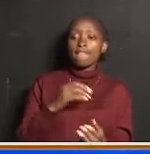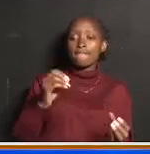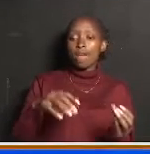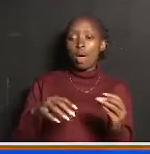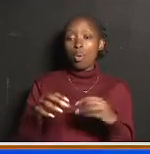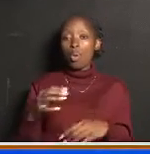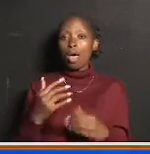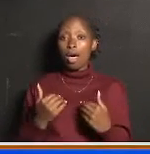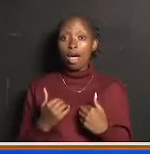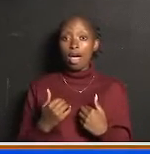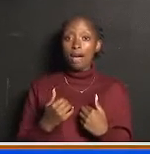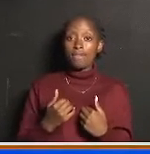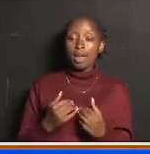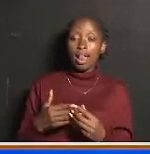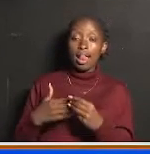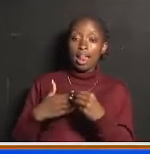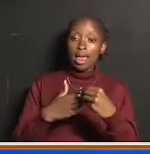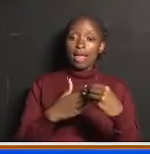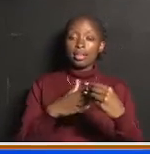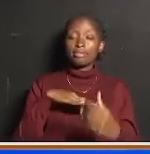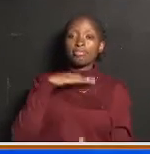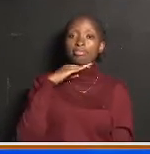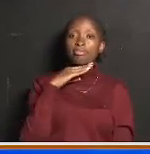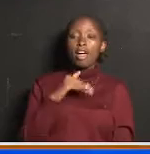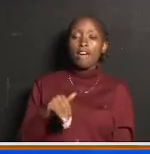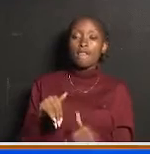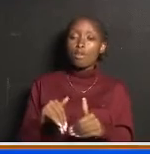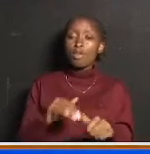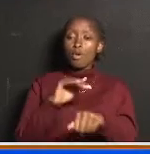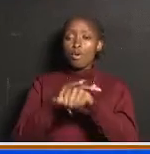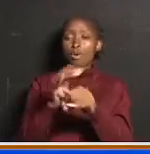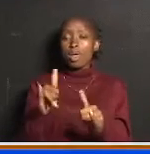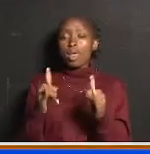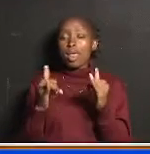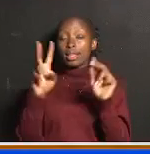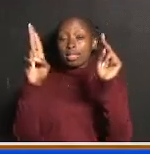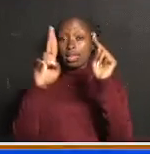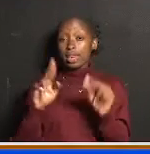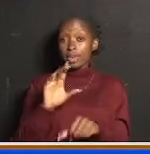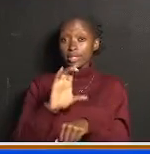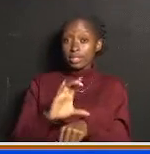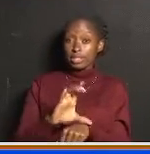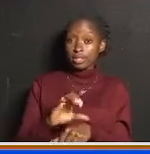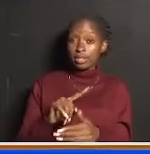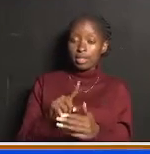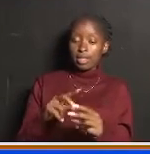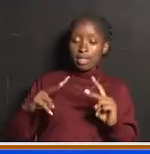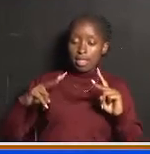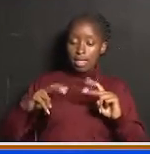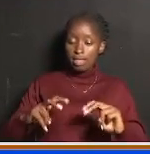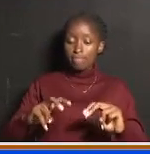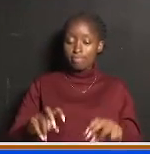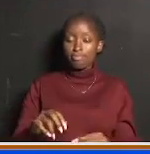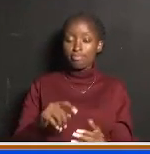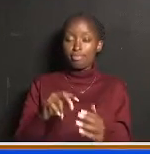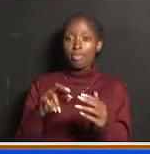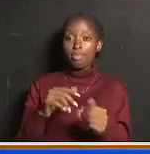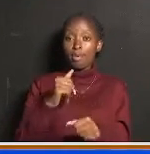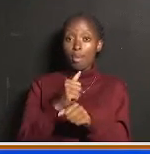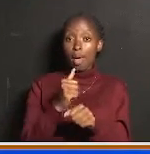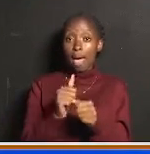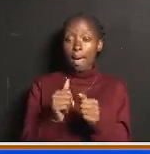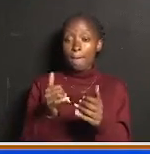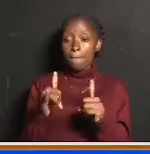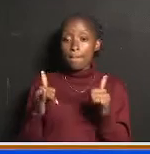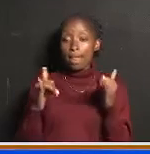to the death of followers of Good News International Church. Investigate the role played by controversial Pastor